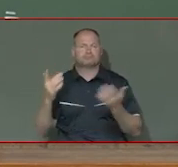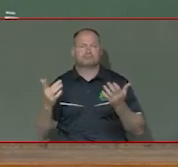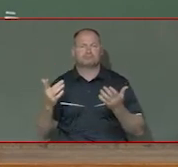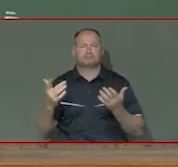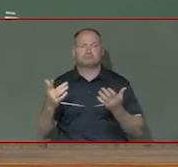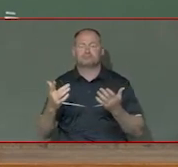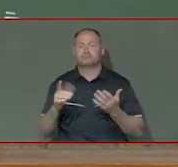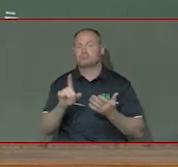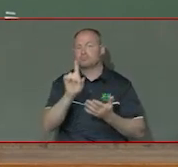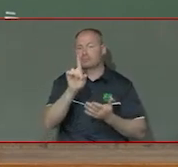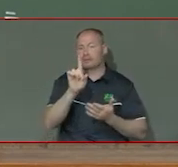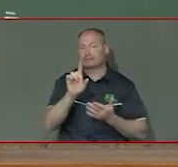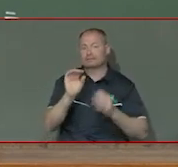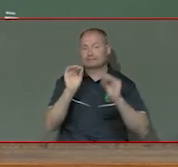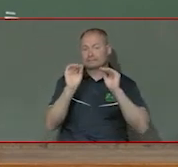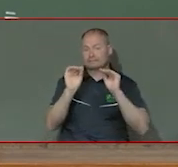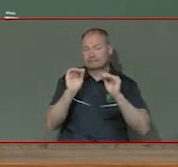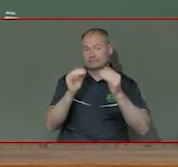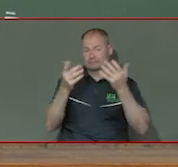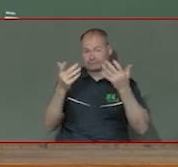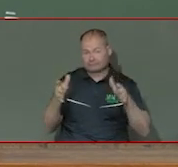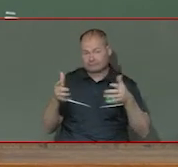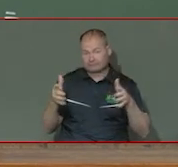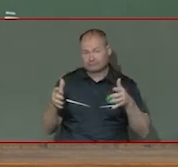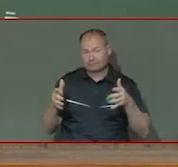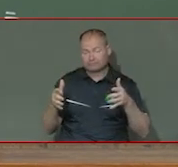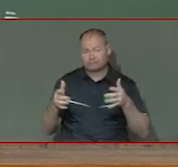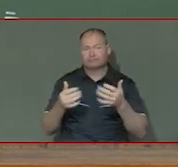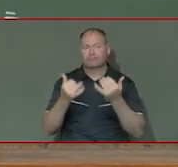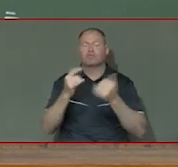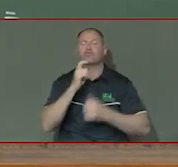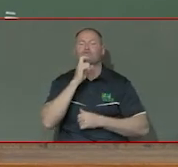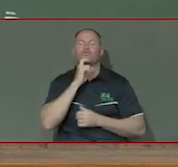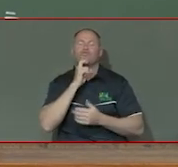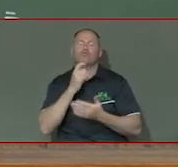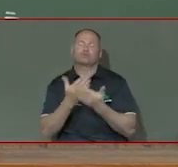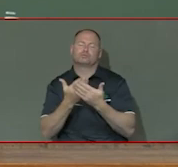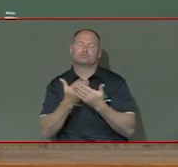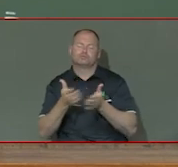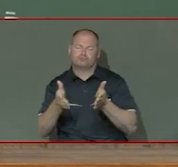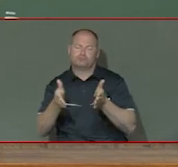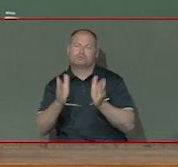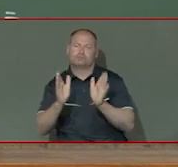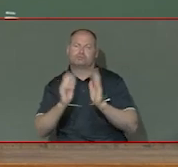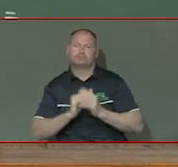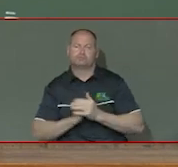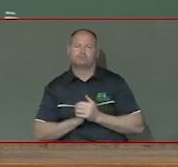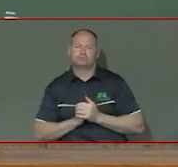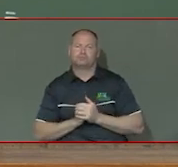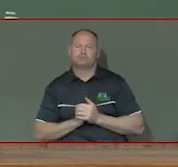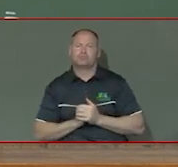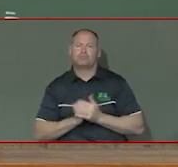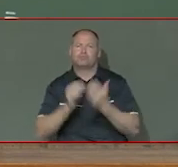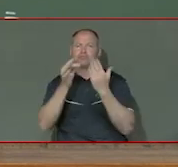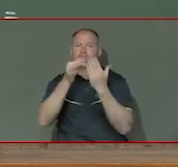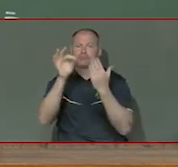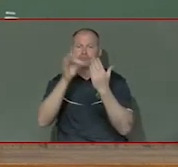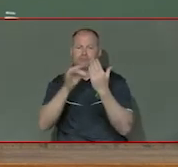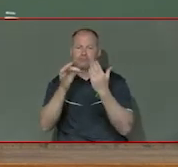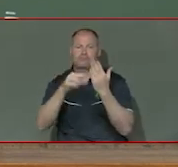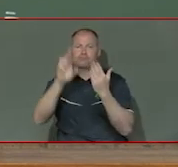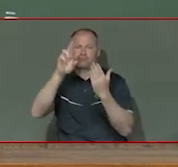your teachers have taught you that, then you can use it, you may use it, and it will be marked correctly in the final